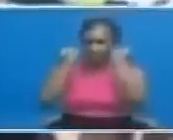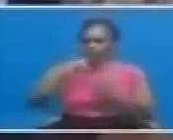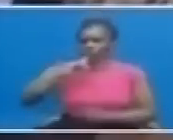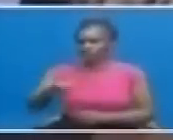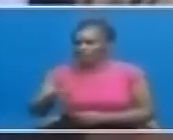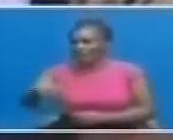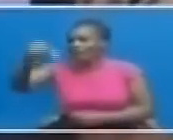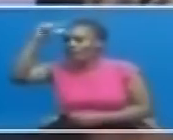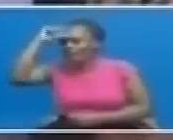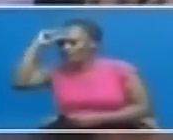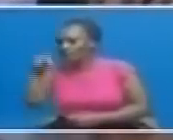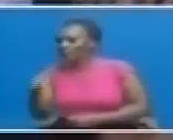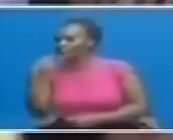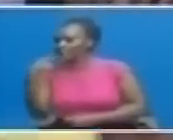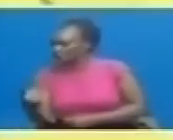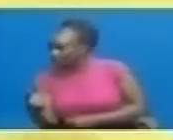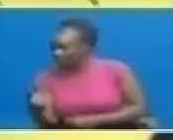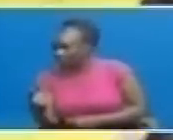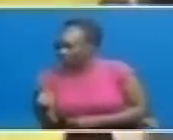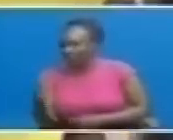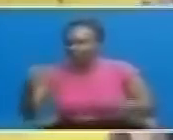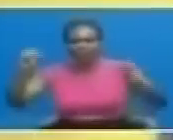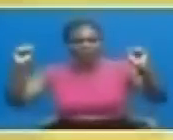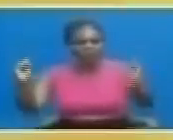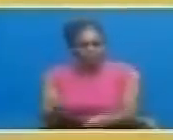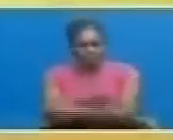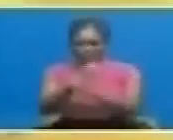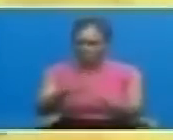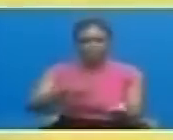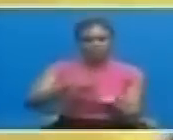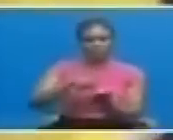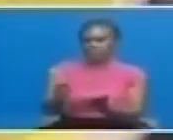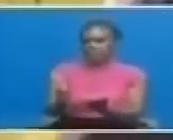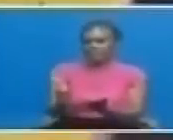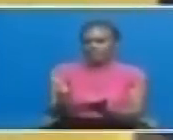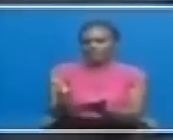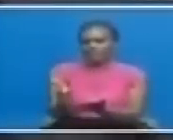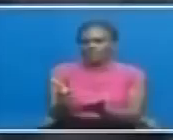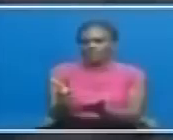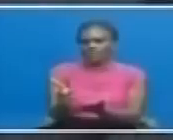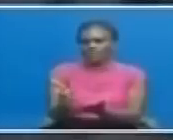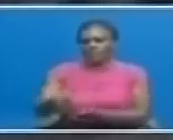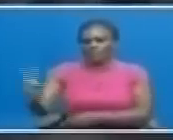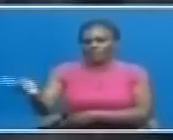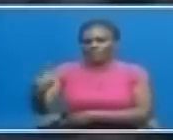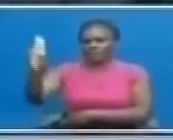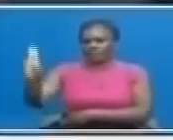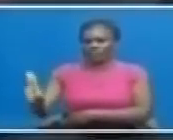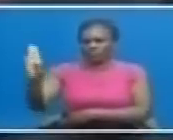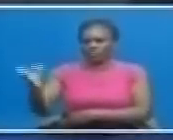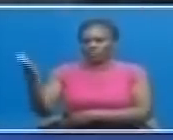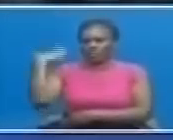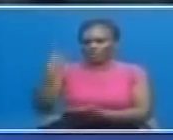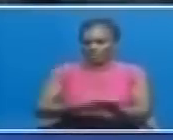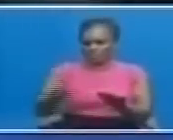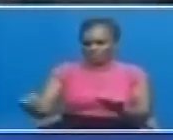The government, on the other hand, has maintained it cannot afford to pay and won't pay the teachers. President Uhuru Kenyatta last